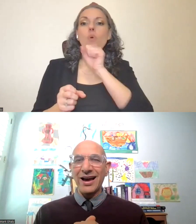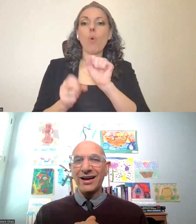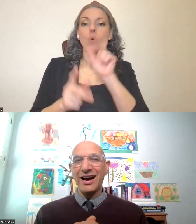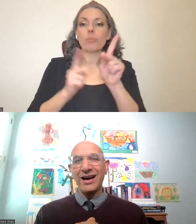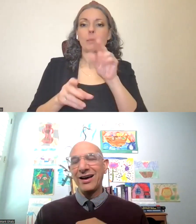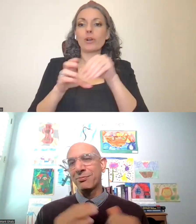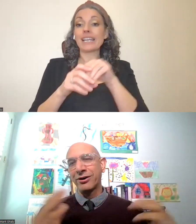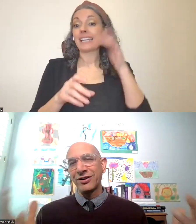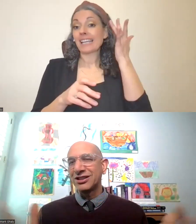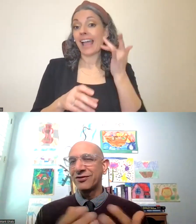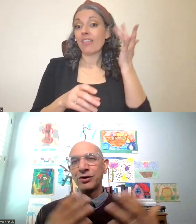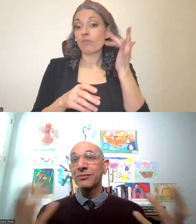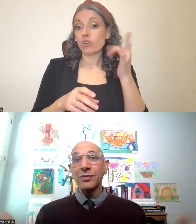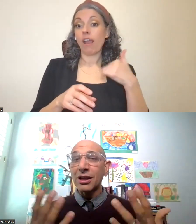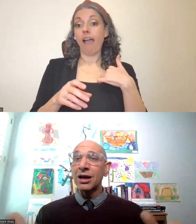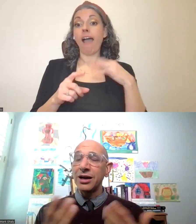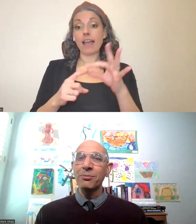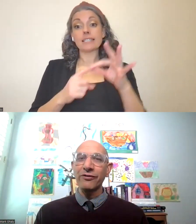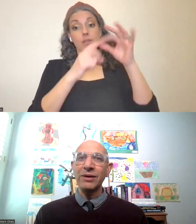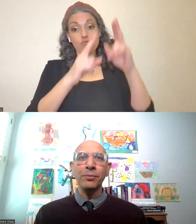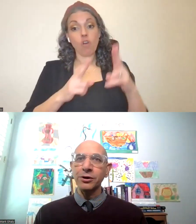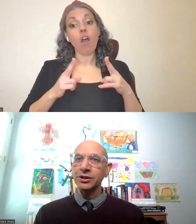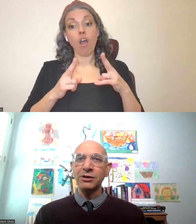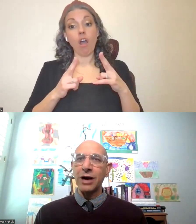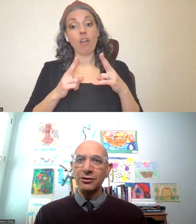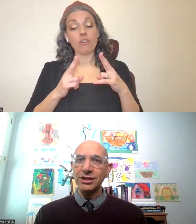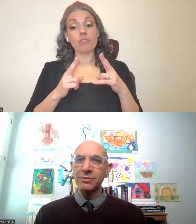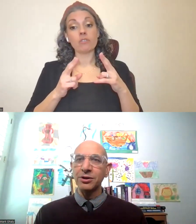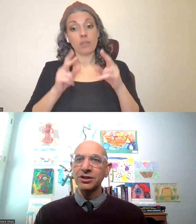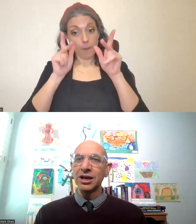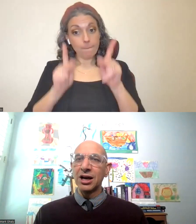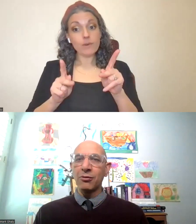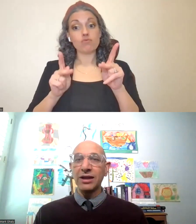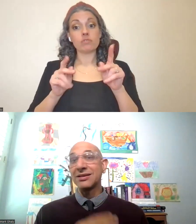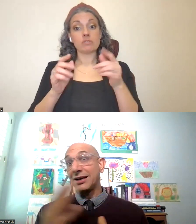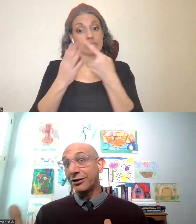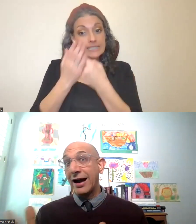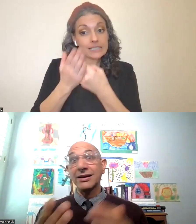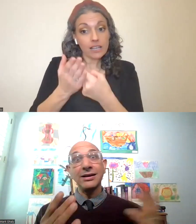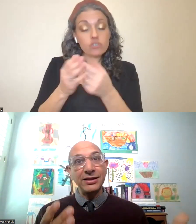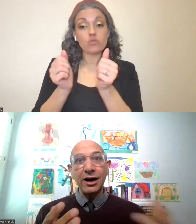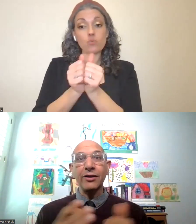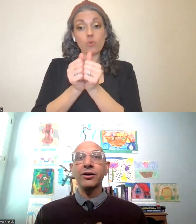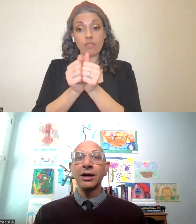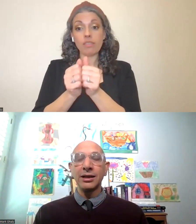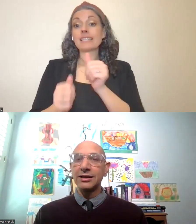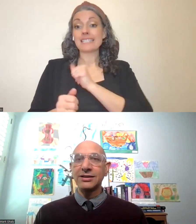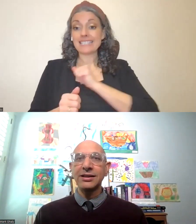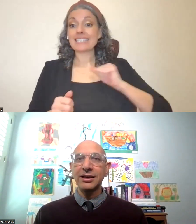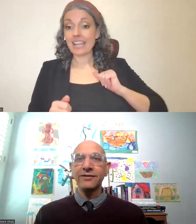district, and I had the privilege of doing a number of in-person roundtables with Senator Atkins and